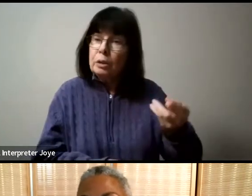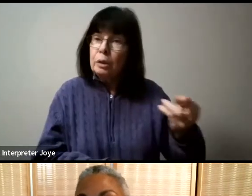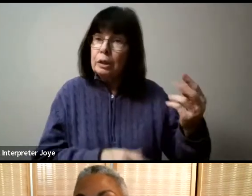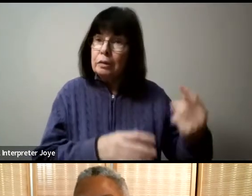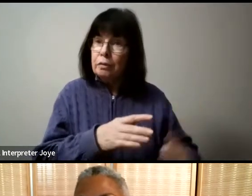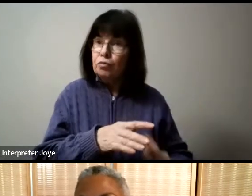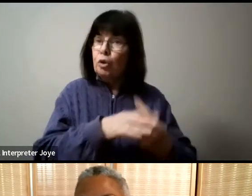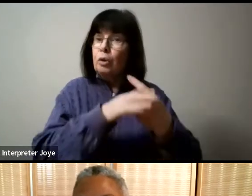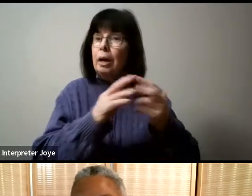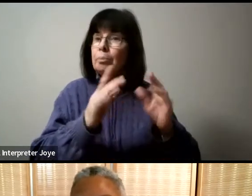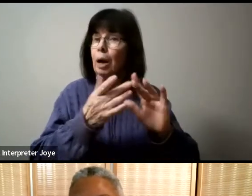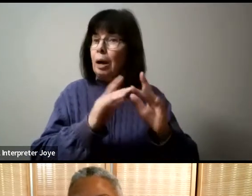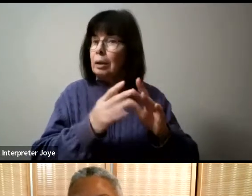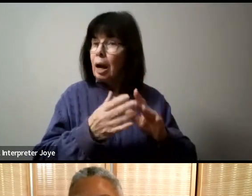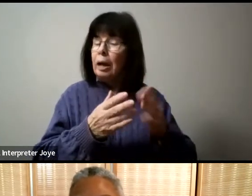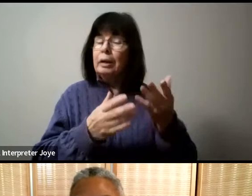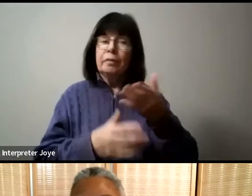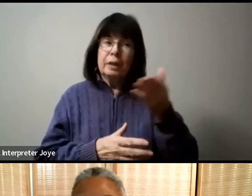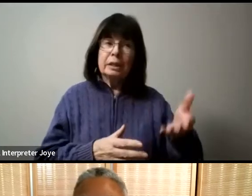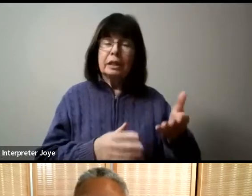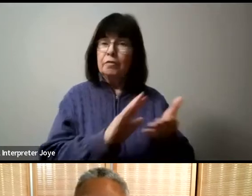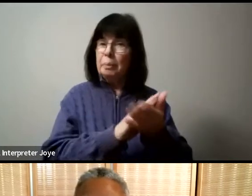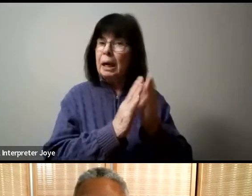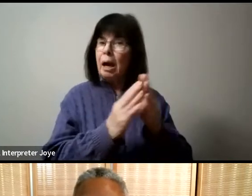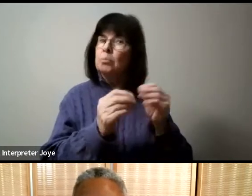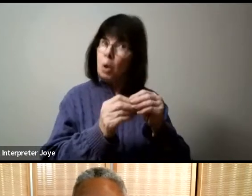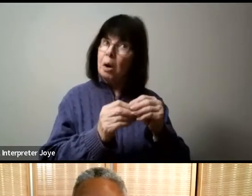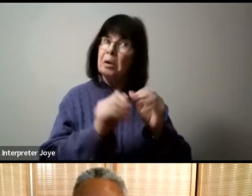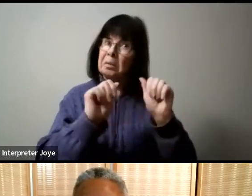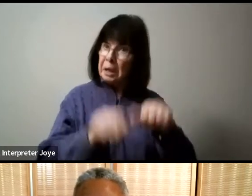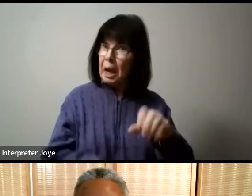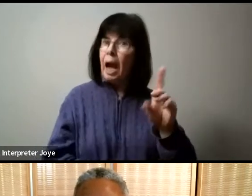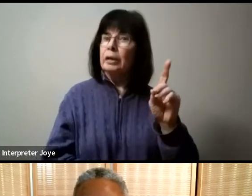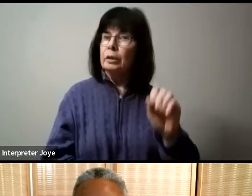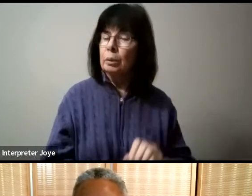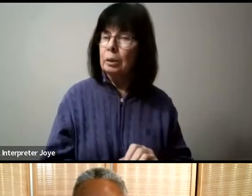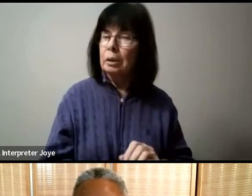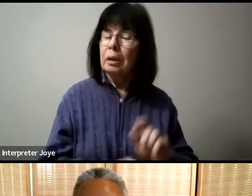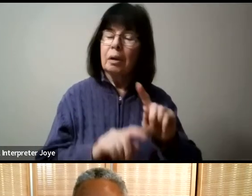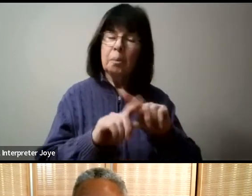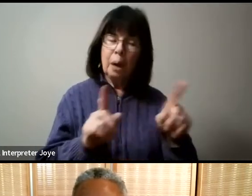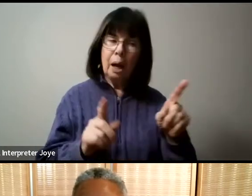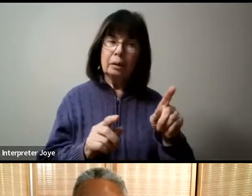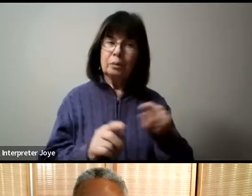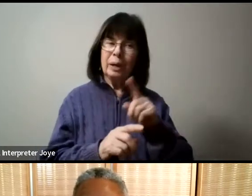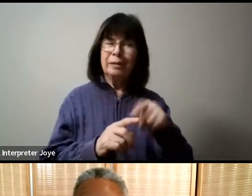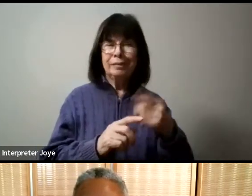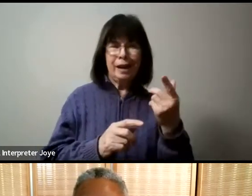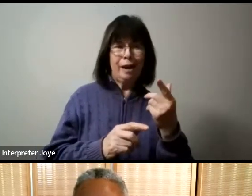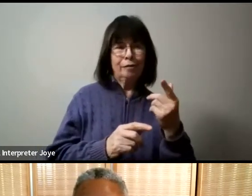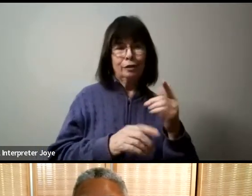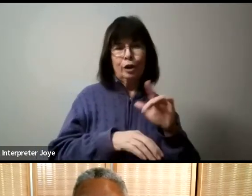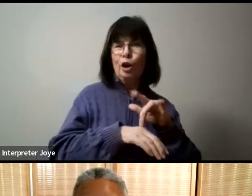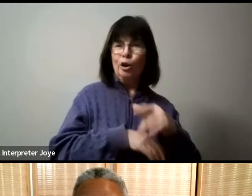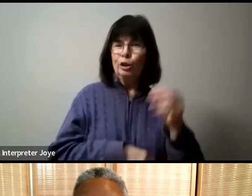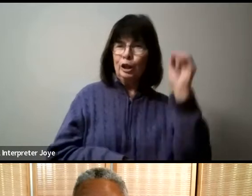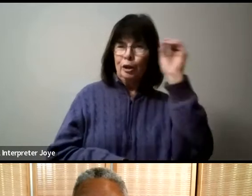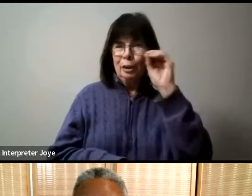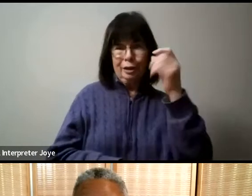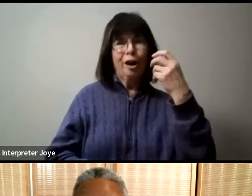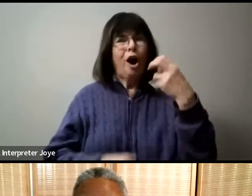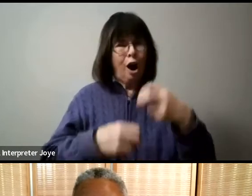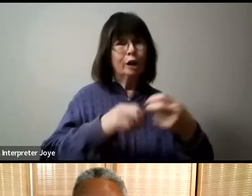as things have become more, doable. But, when opinions are formed early on, it can be difficult to change